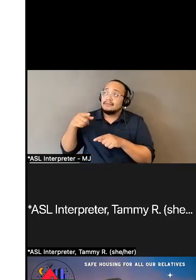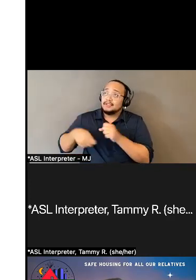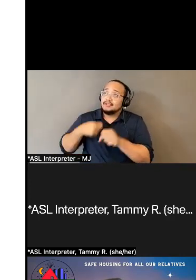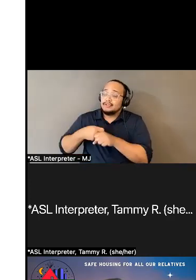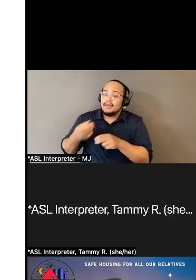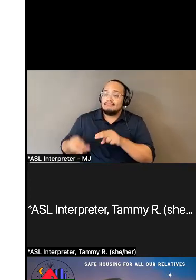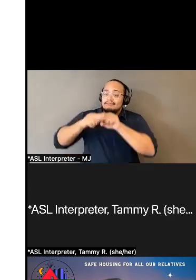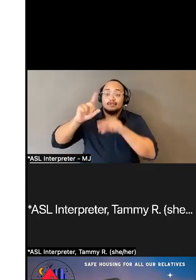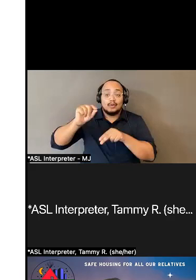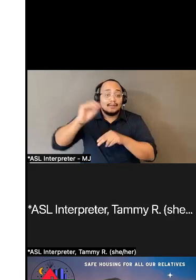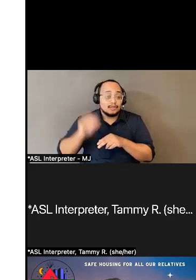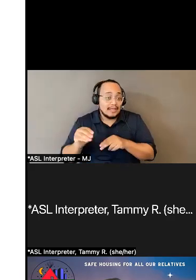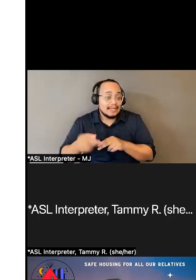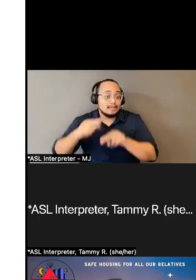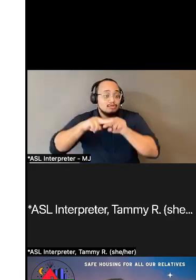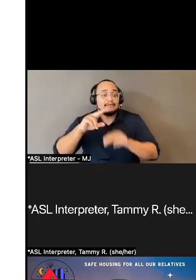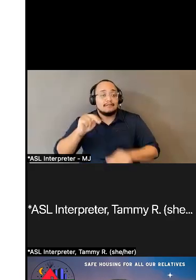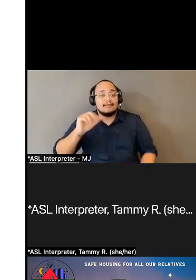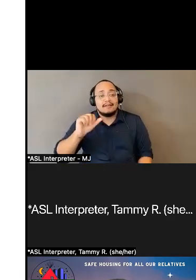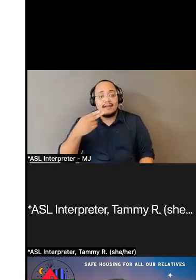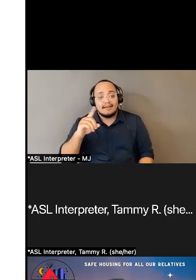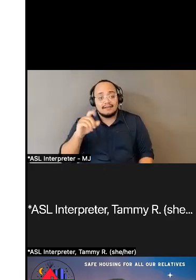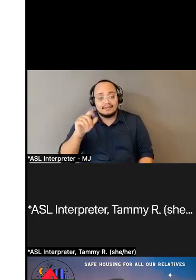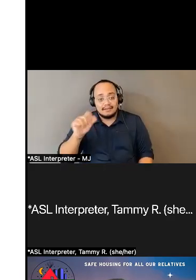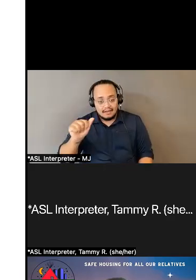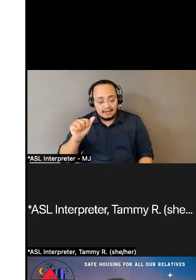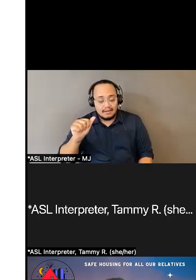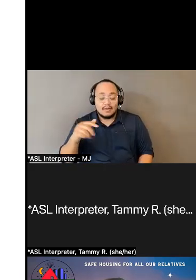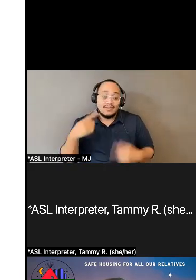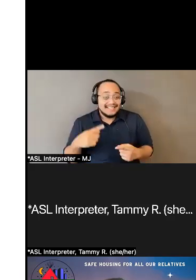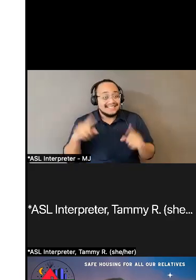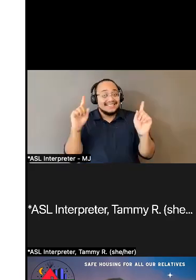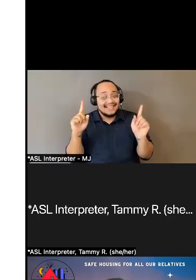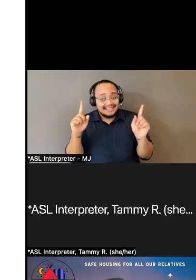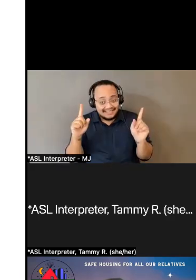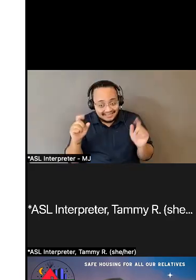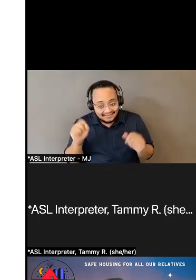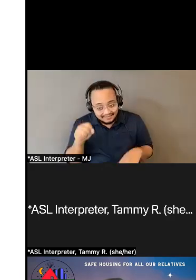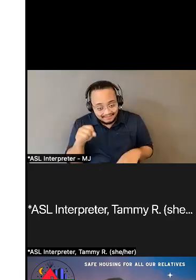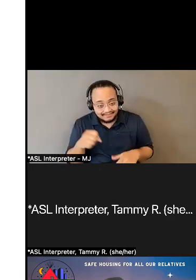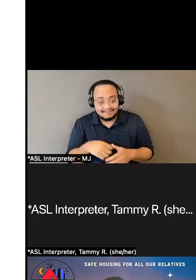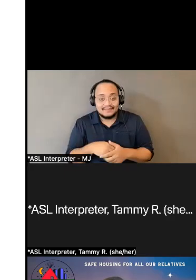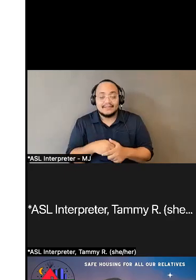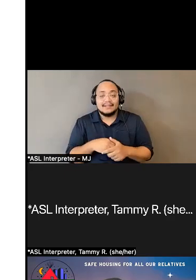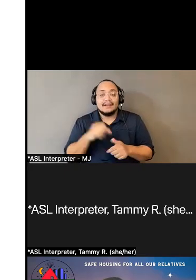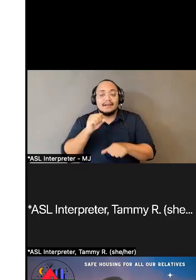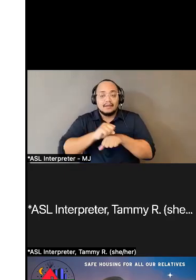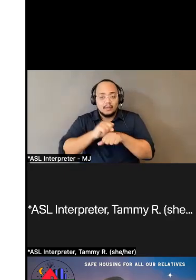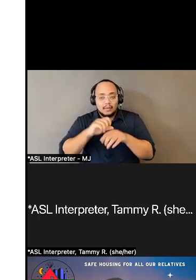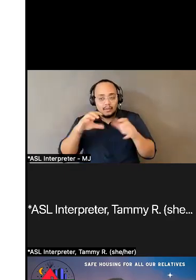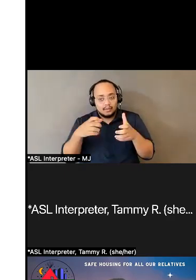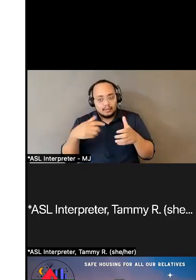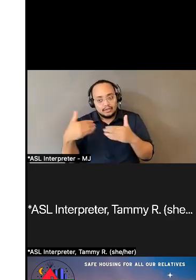that fund. So that's a success. Again, that is not something that the work group is responsible